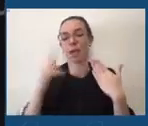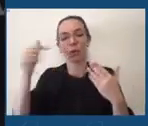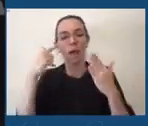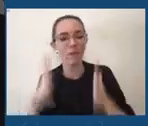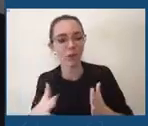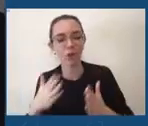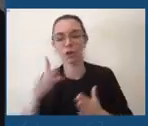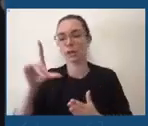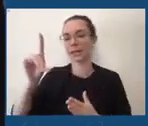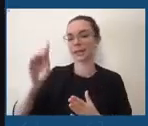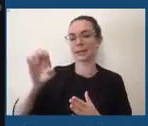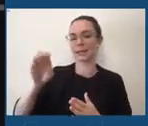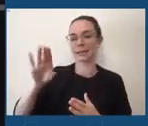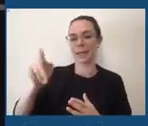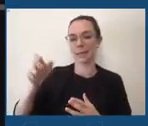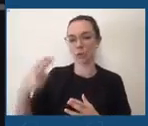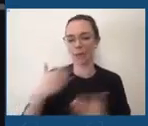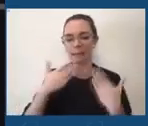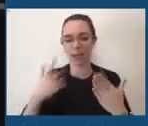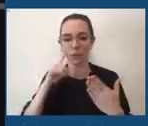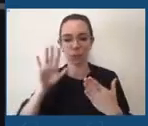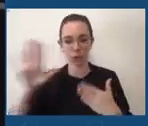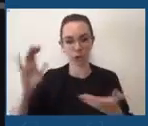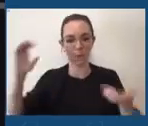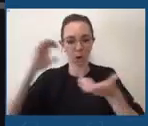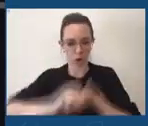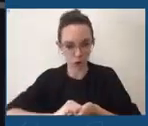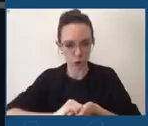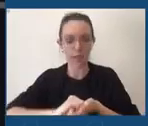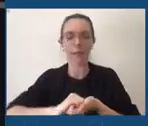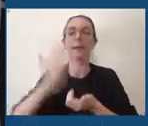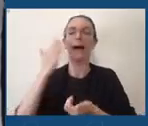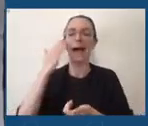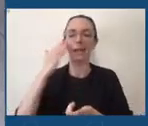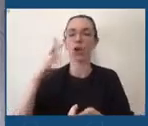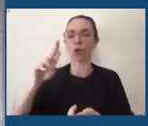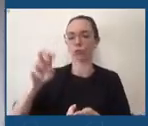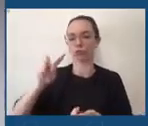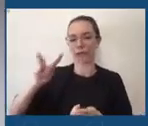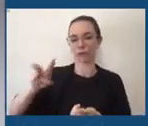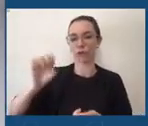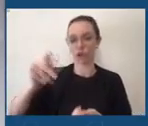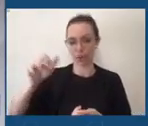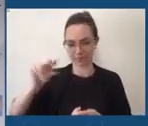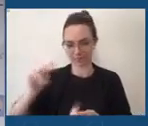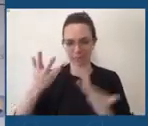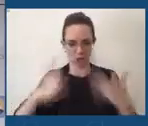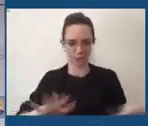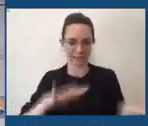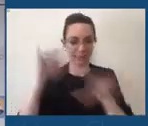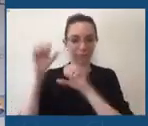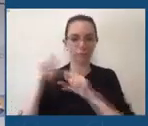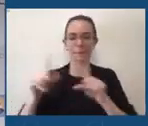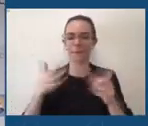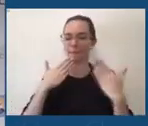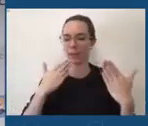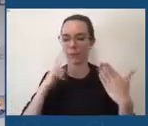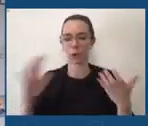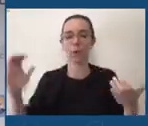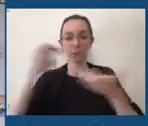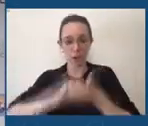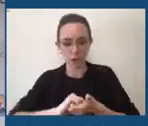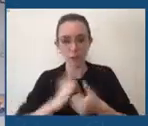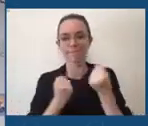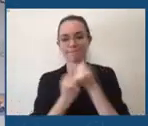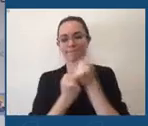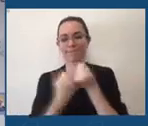much for your partnership. I know Reverend Sharpton left here, but thank you all for your partnership and enabling us to